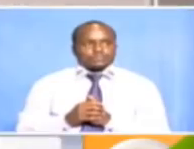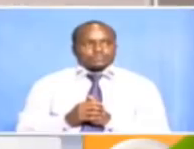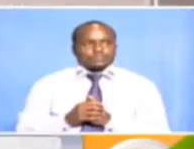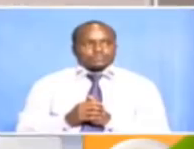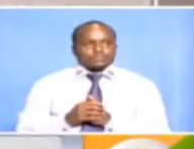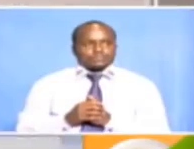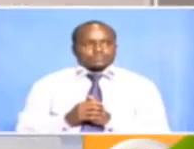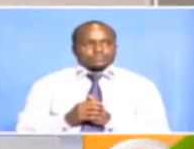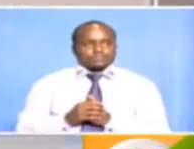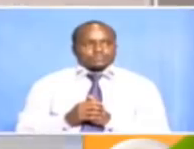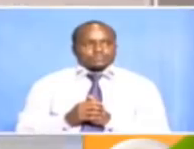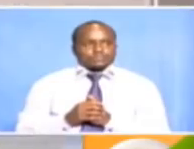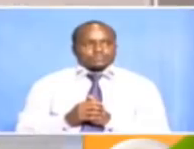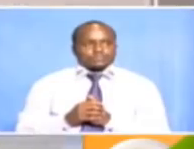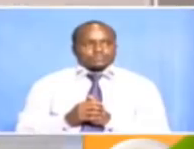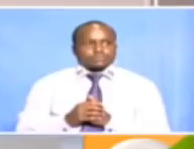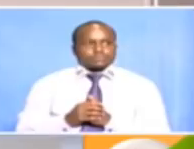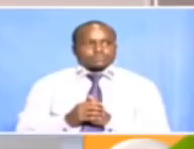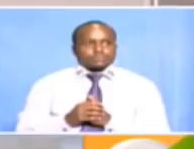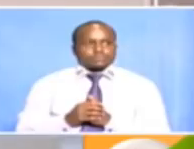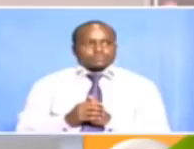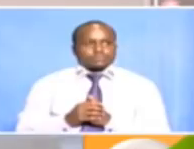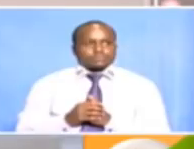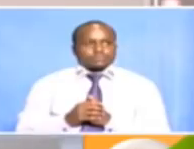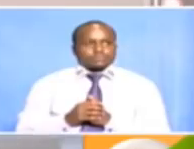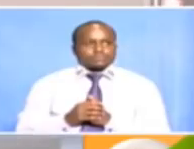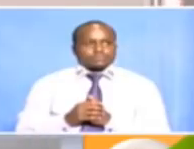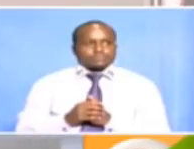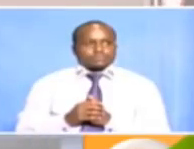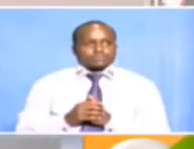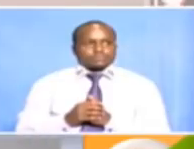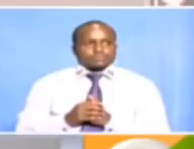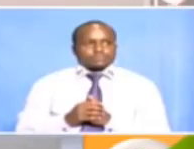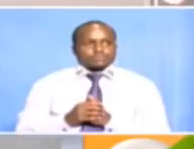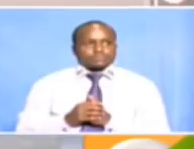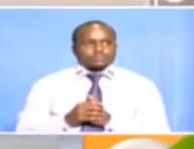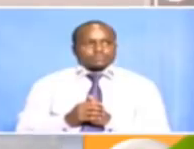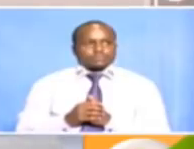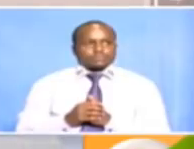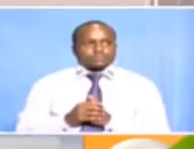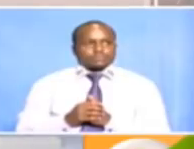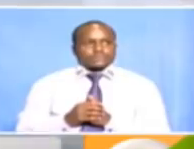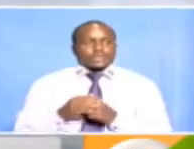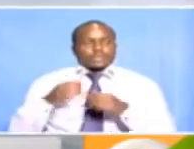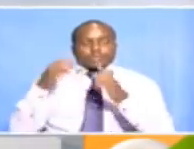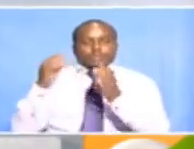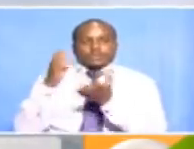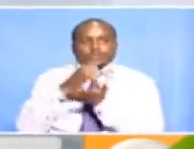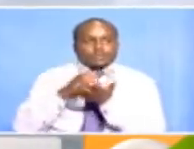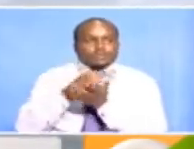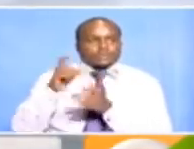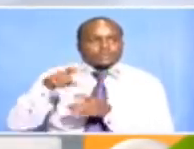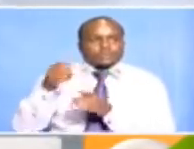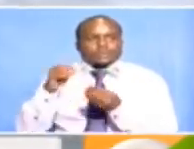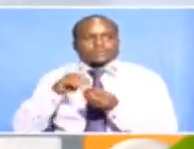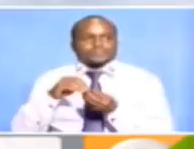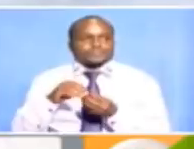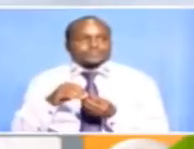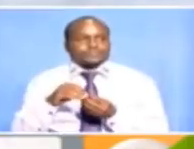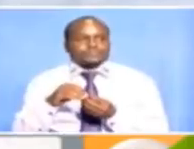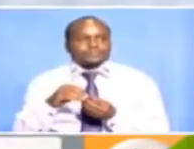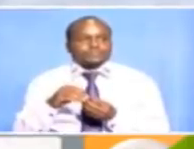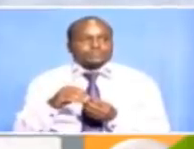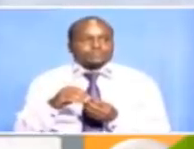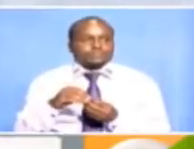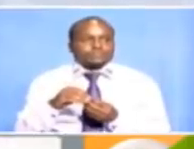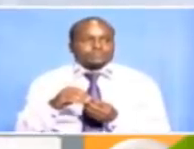Was that the last one? I need some more coffee. You want some coffee? Okay, let's get Governor some more coffee as we talk. Shall we wind up, Monica? Oh, let me read one more. I think